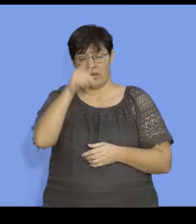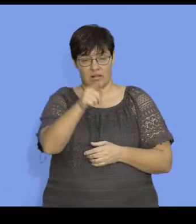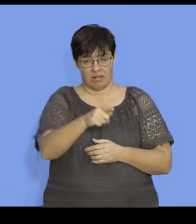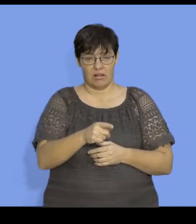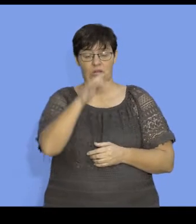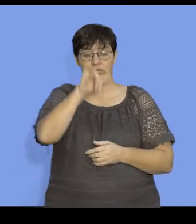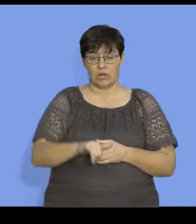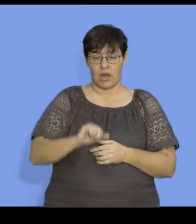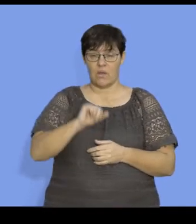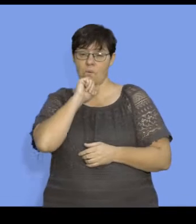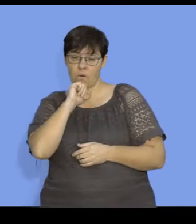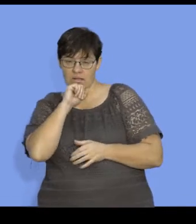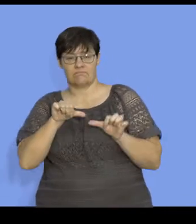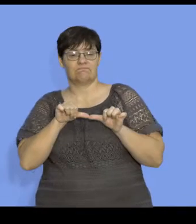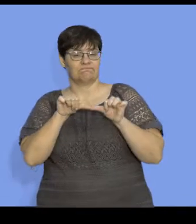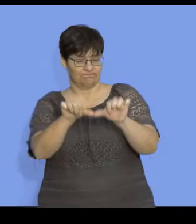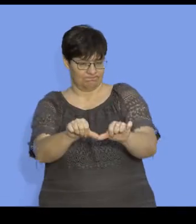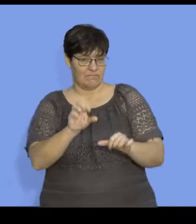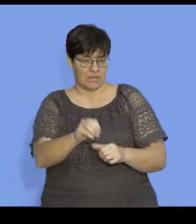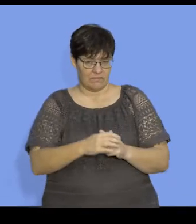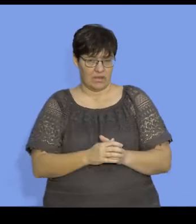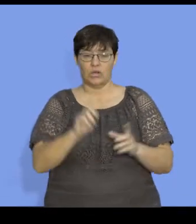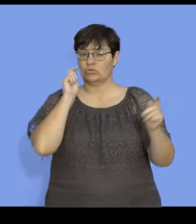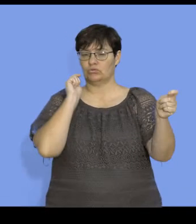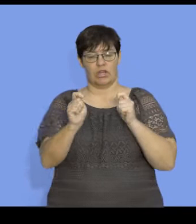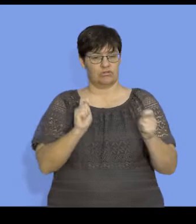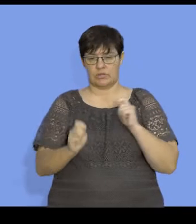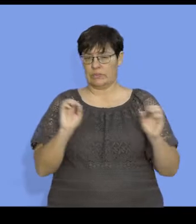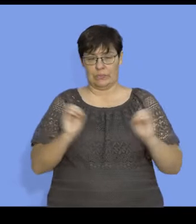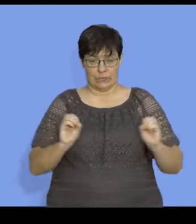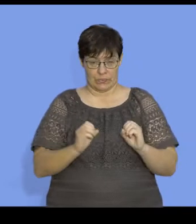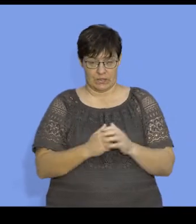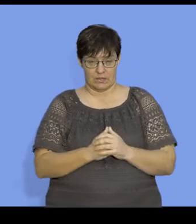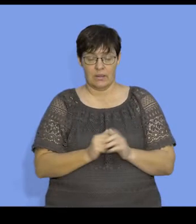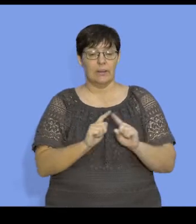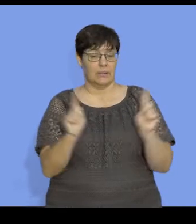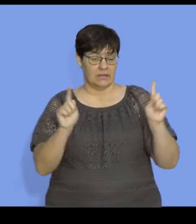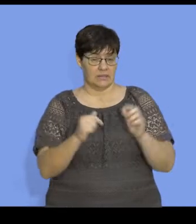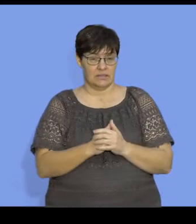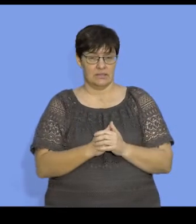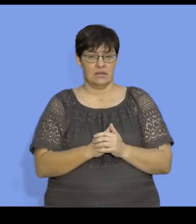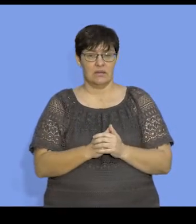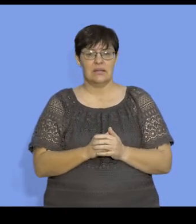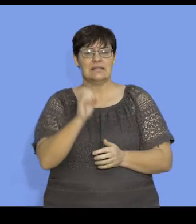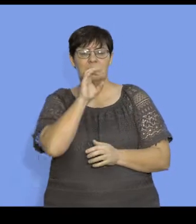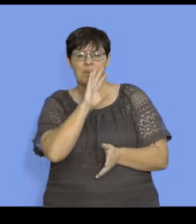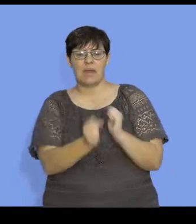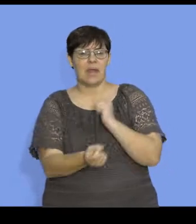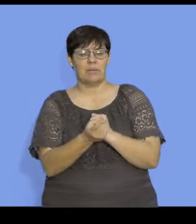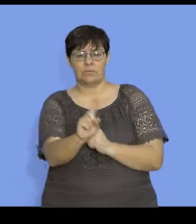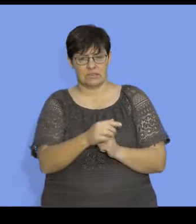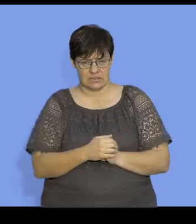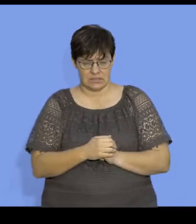that July and August will remain constant. That means there'll be no change for July and August. However, what happens in